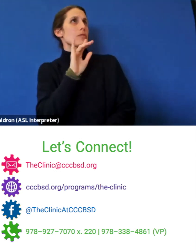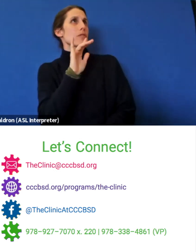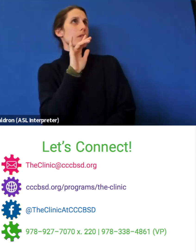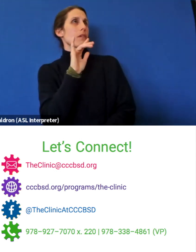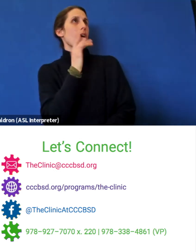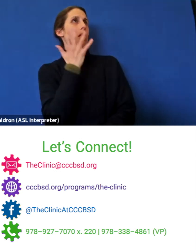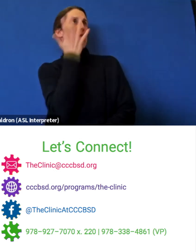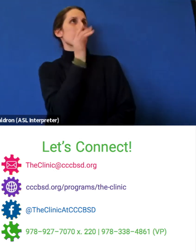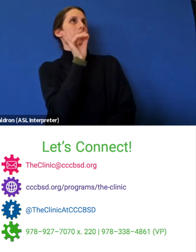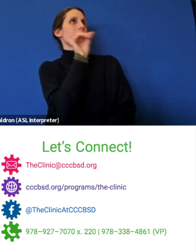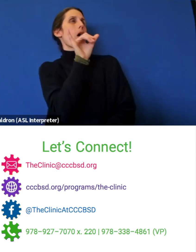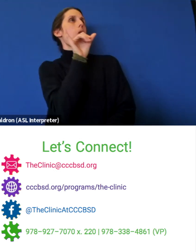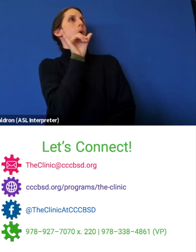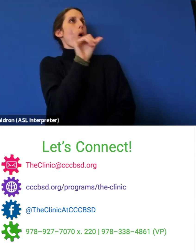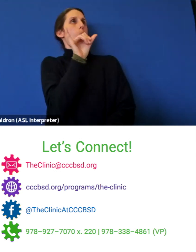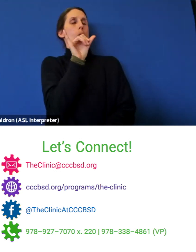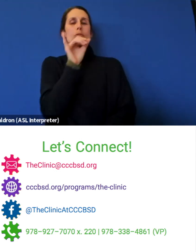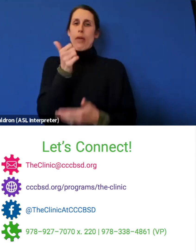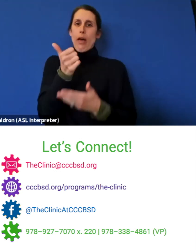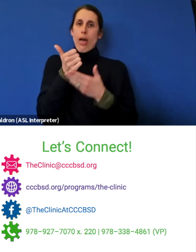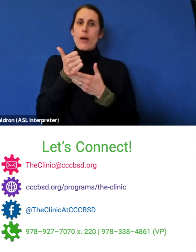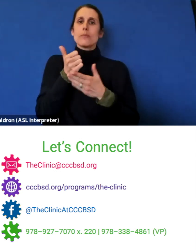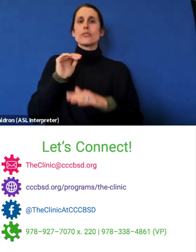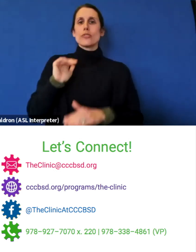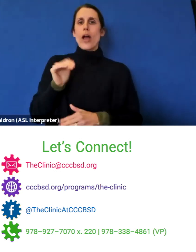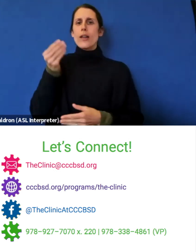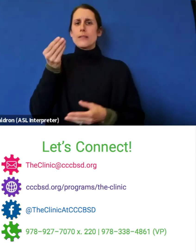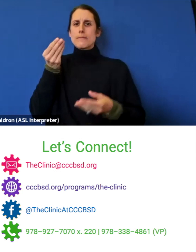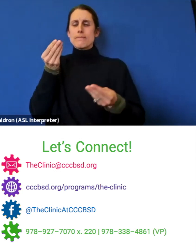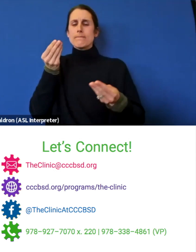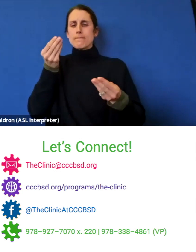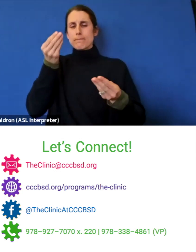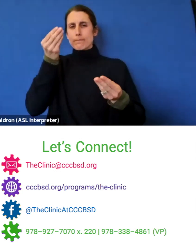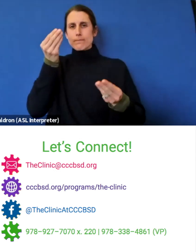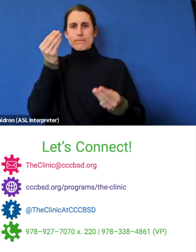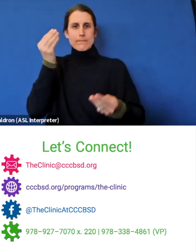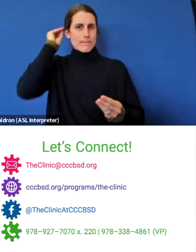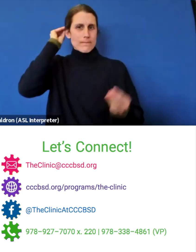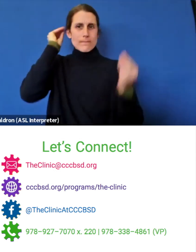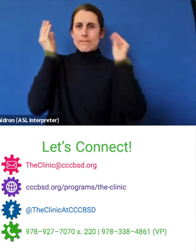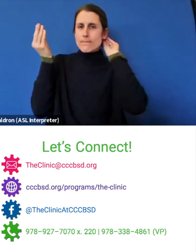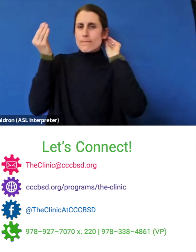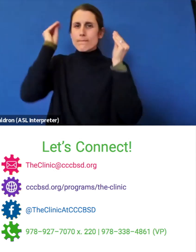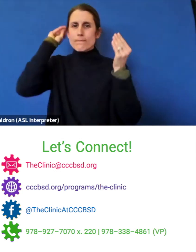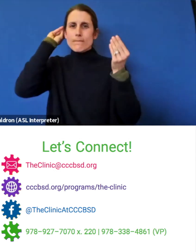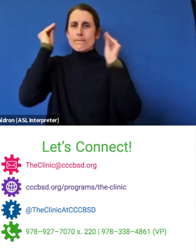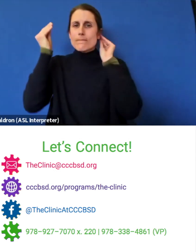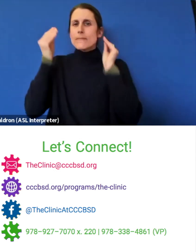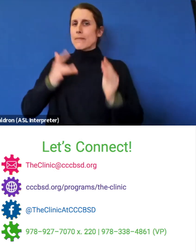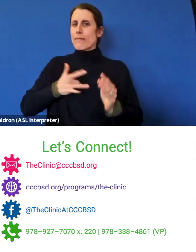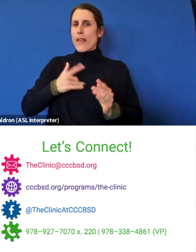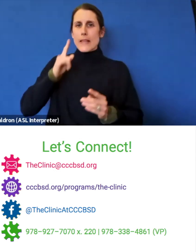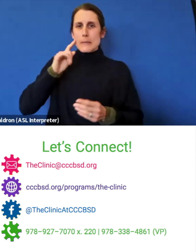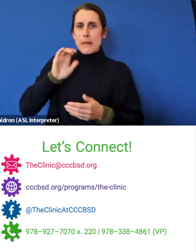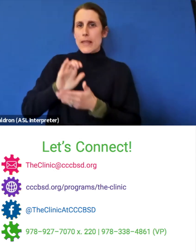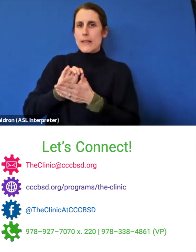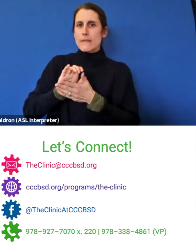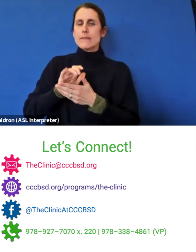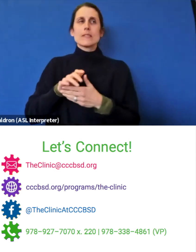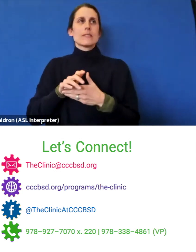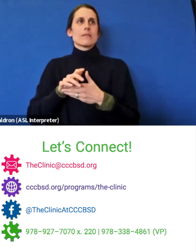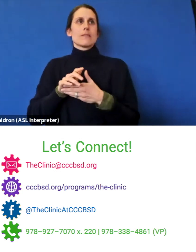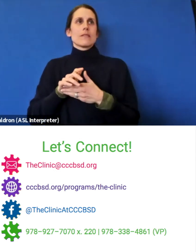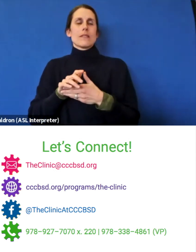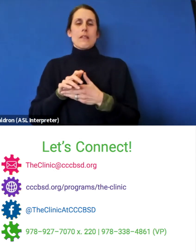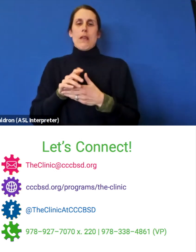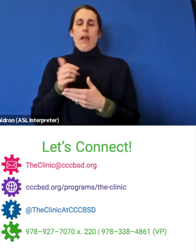what it is that I'm feeling, what it is that I'm thinking, what are my beliefs. Even I'm worried about X, Y, or